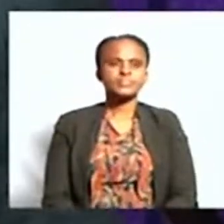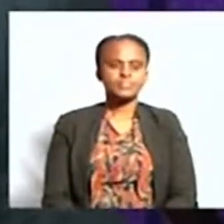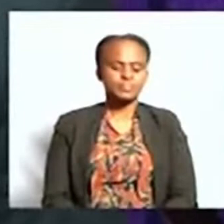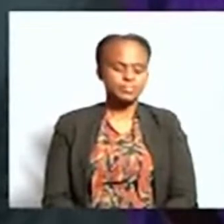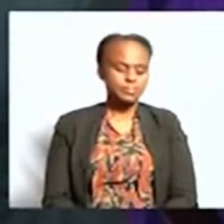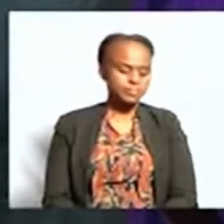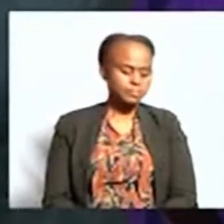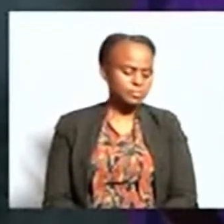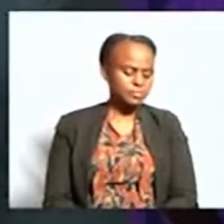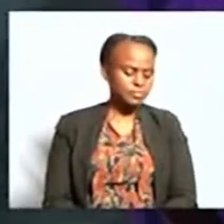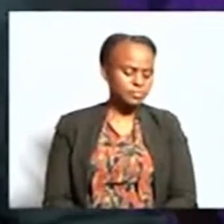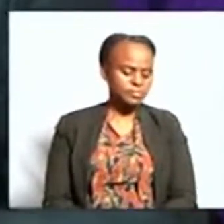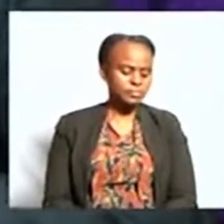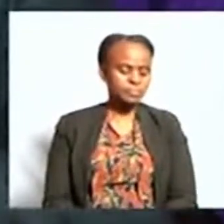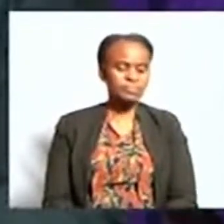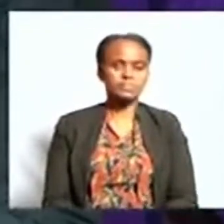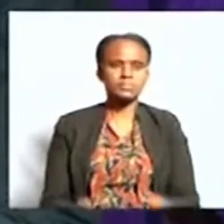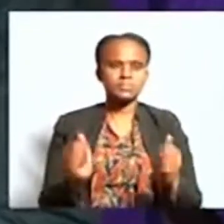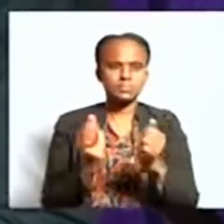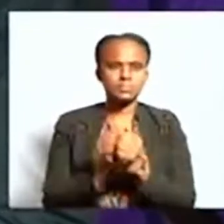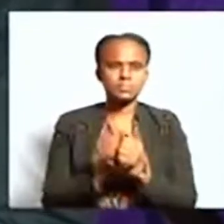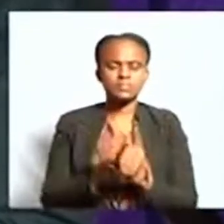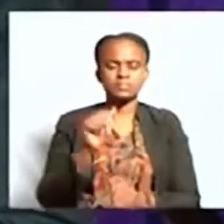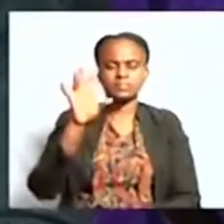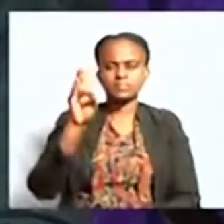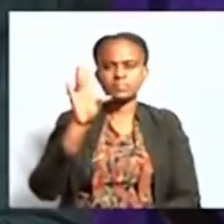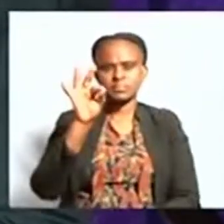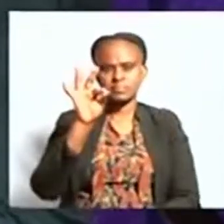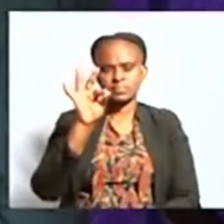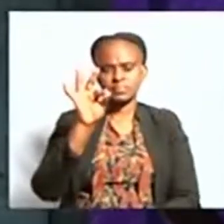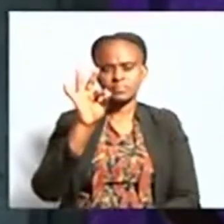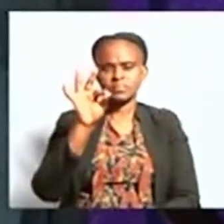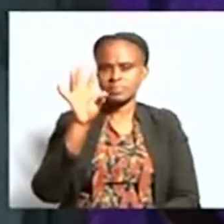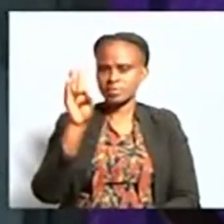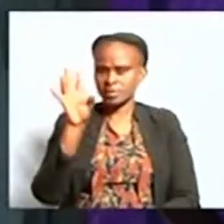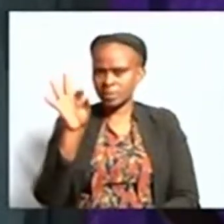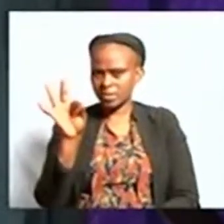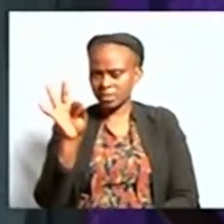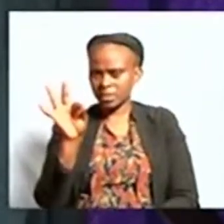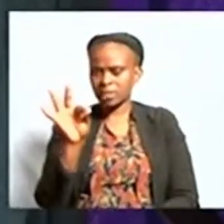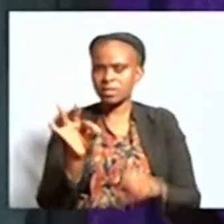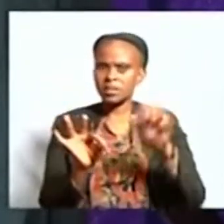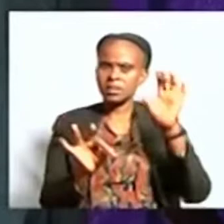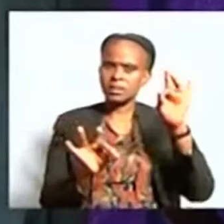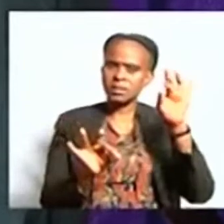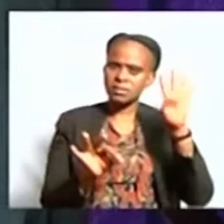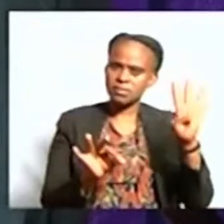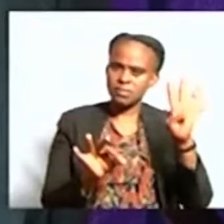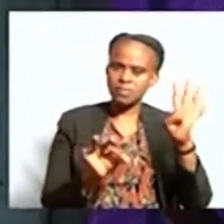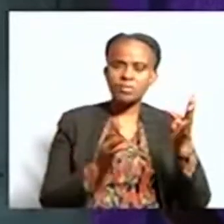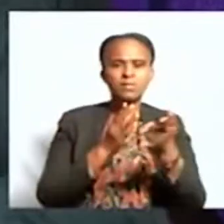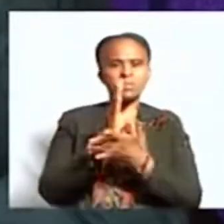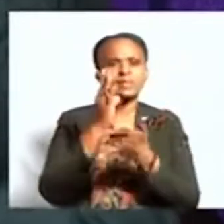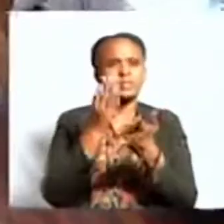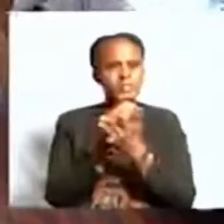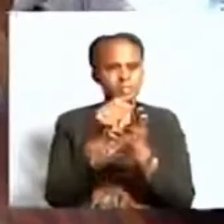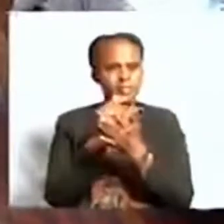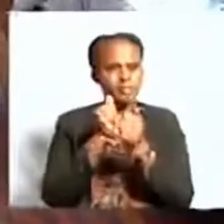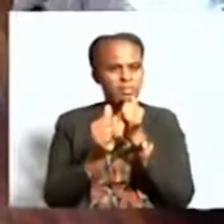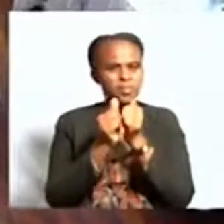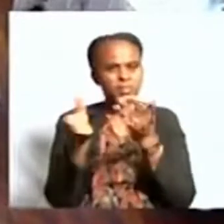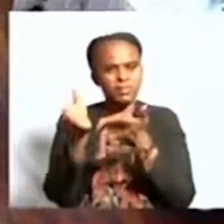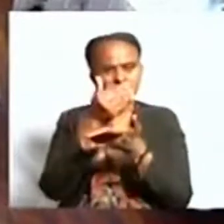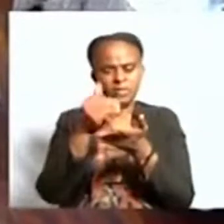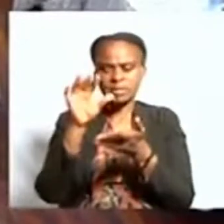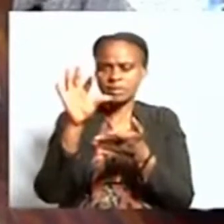Thank you, Chair. With regard to the 79 against 84, so the correct amount that was recovered